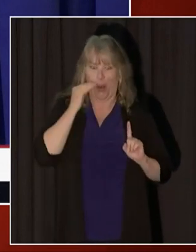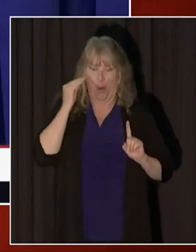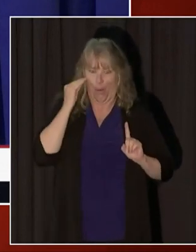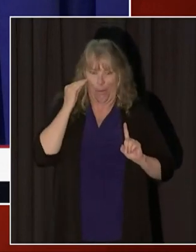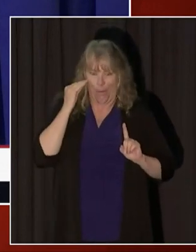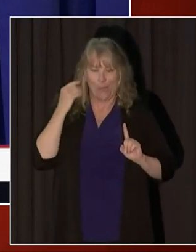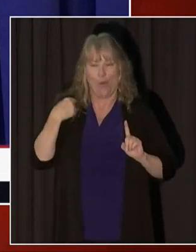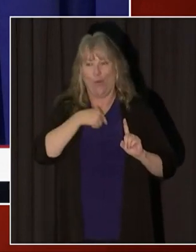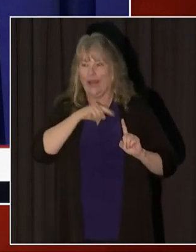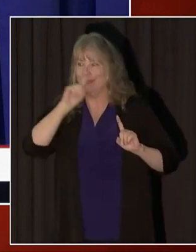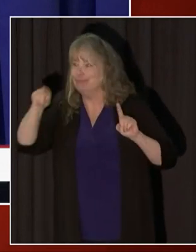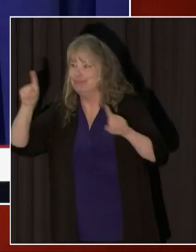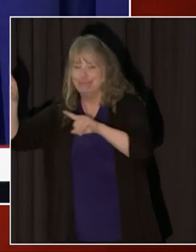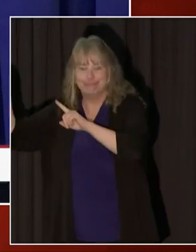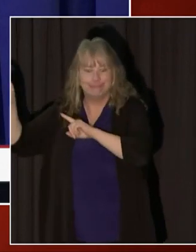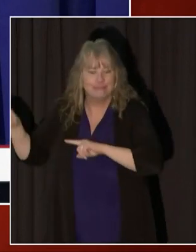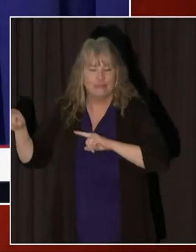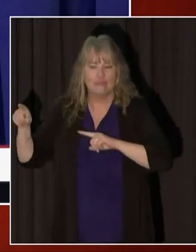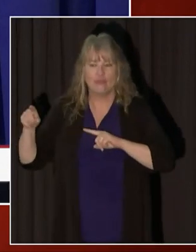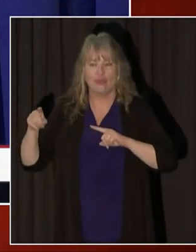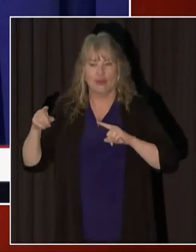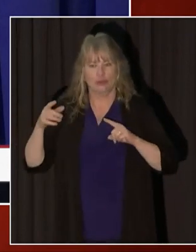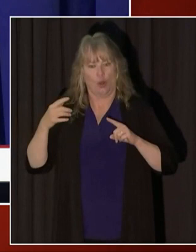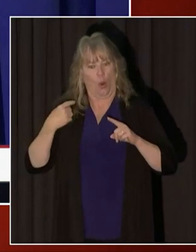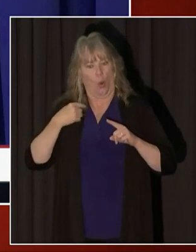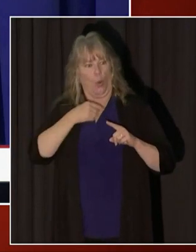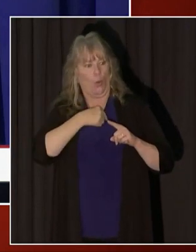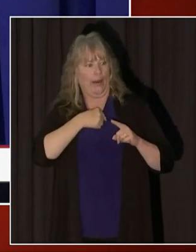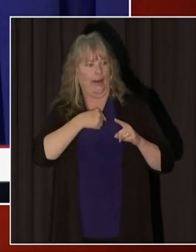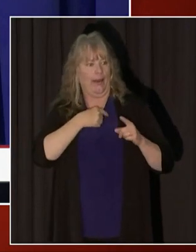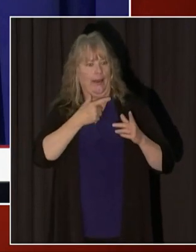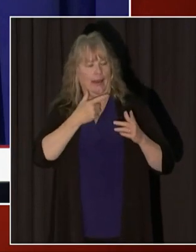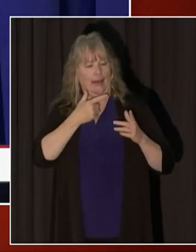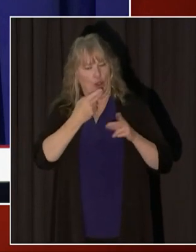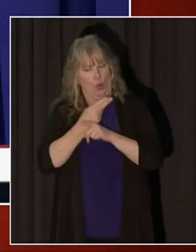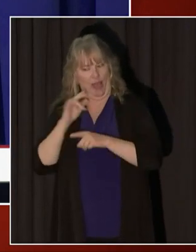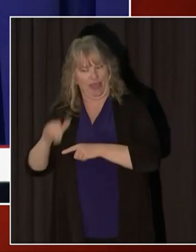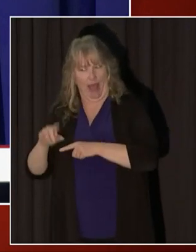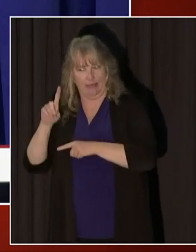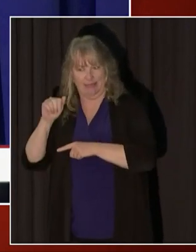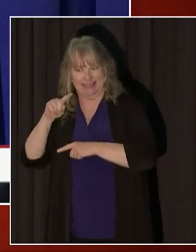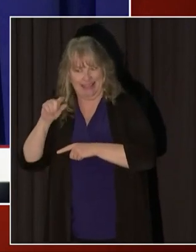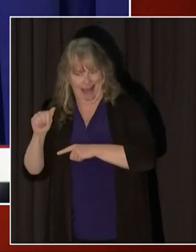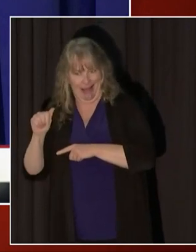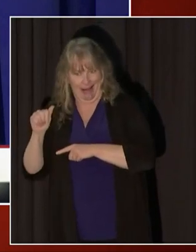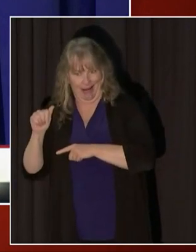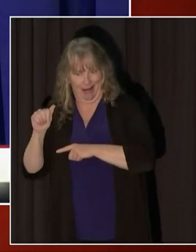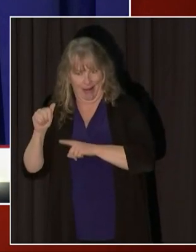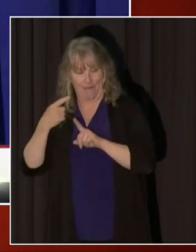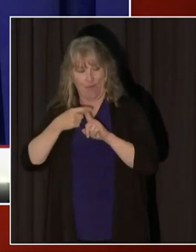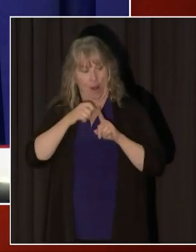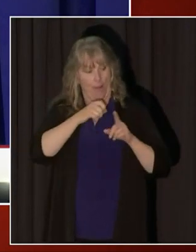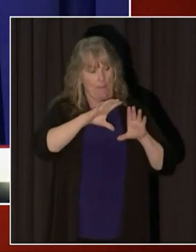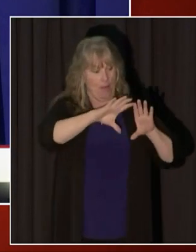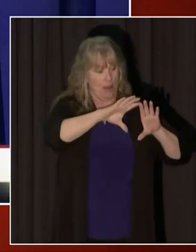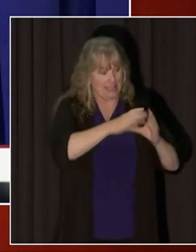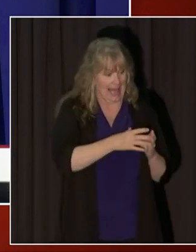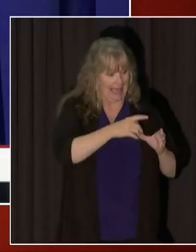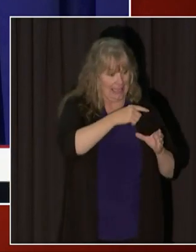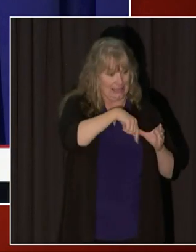not leave that particular setting. So we move out the data from settings where